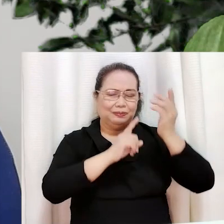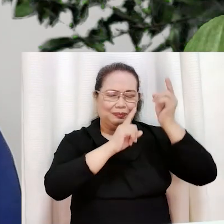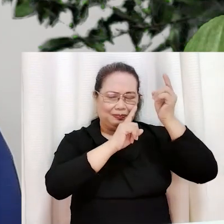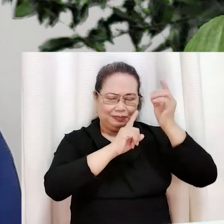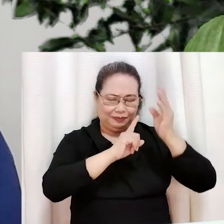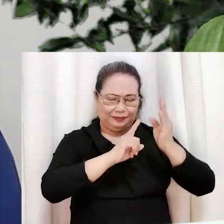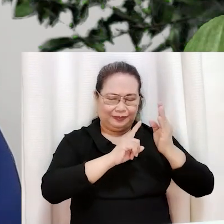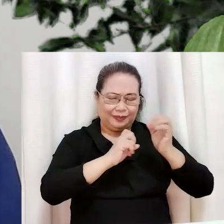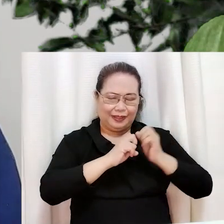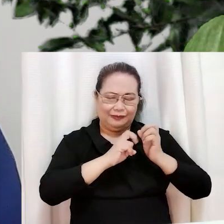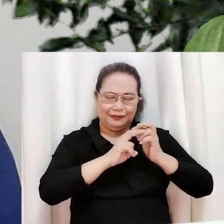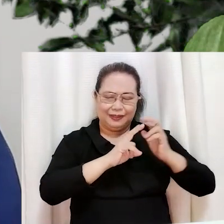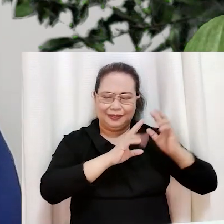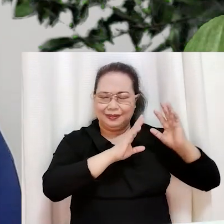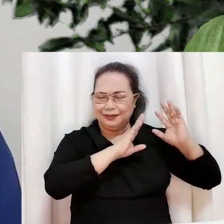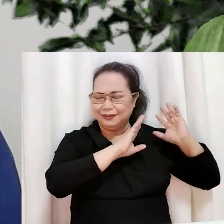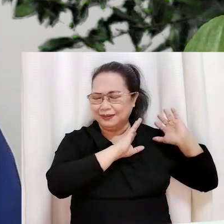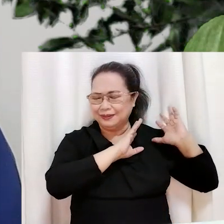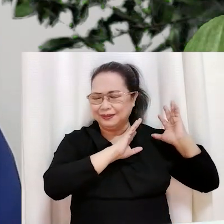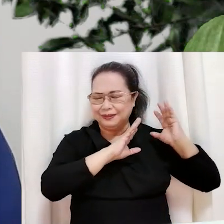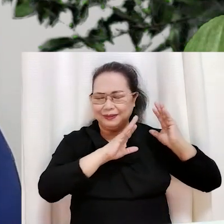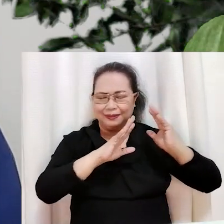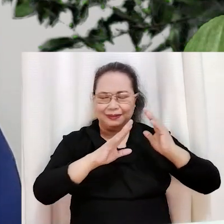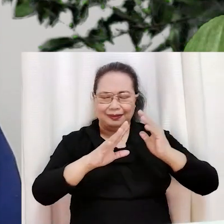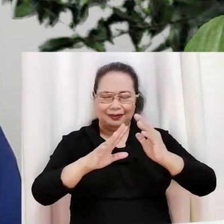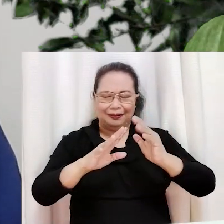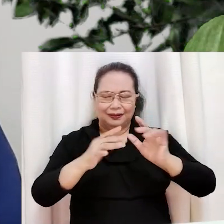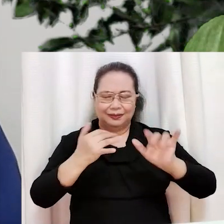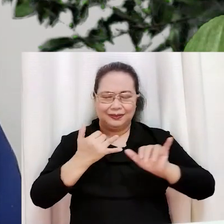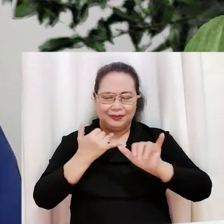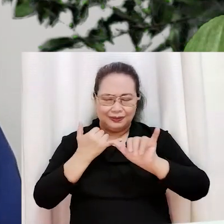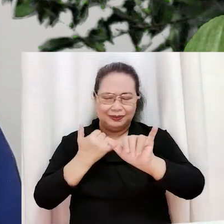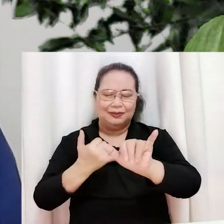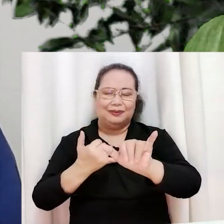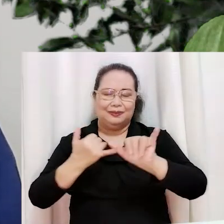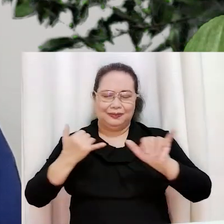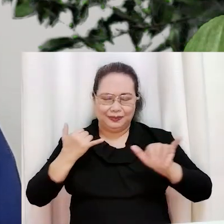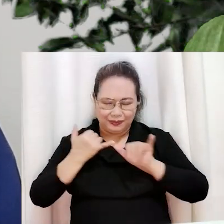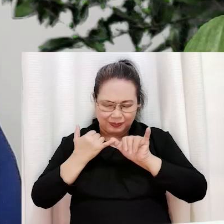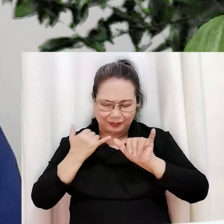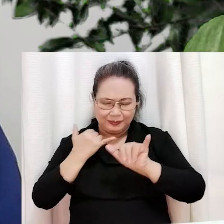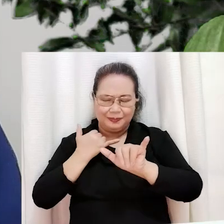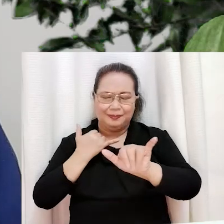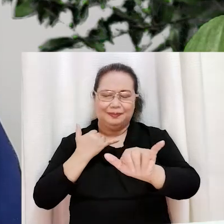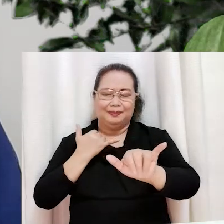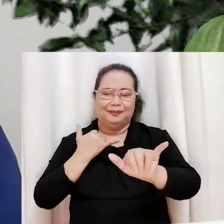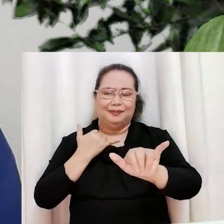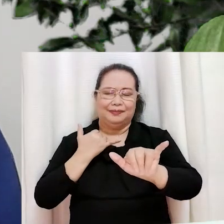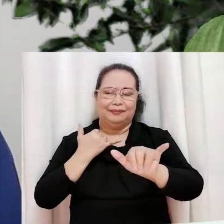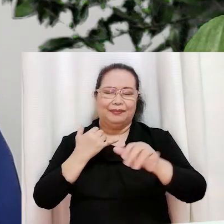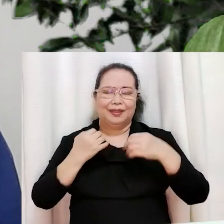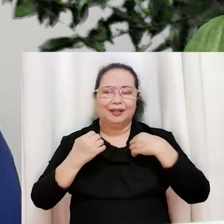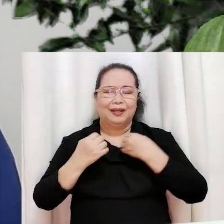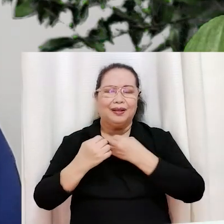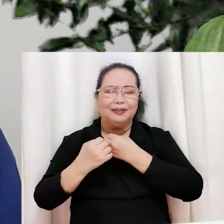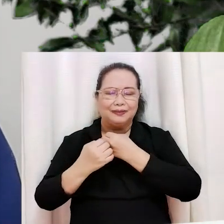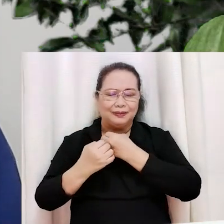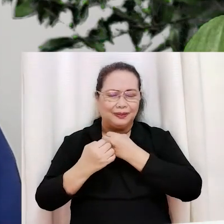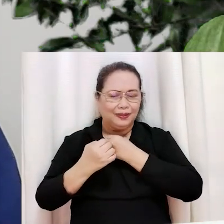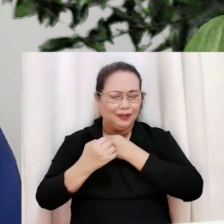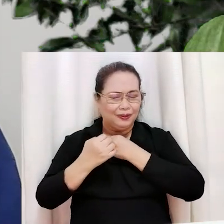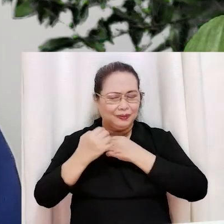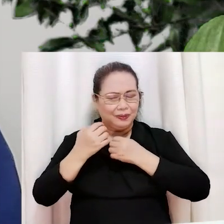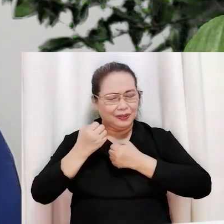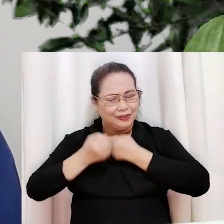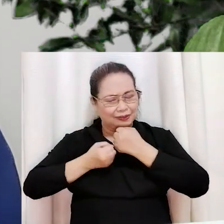even before the beginning of time, from eternity to eternity. Our afflictions are known to